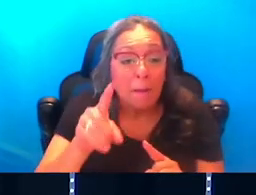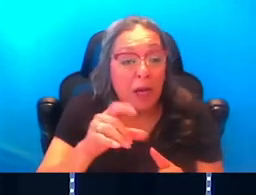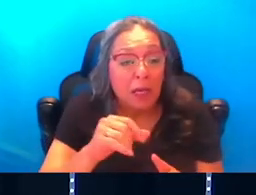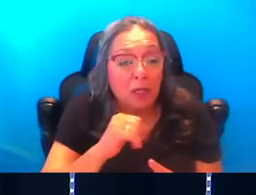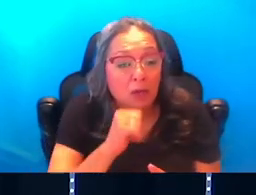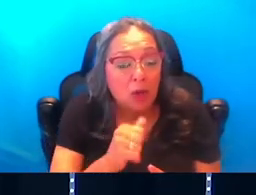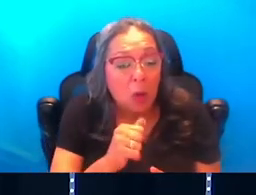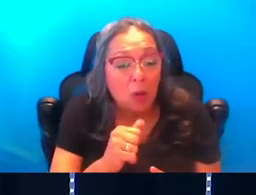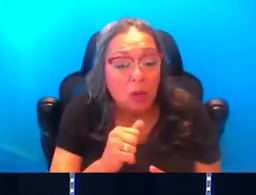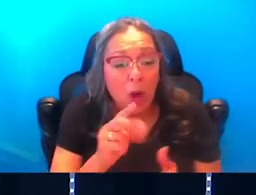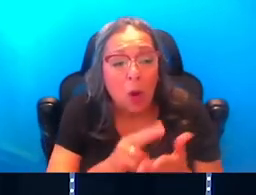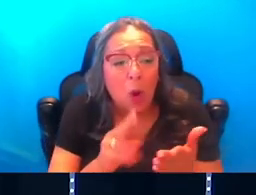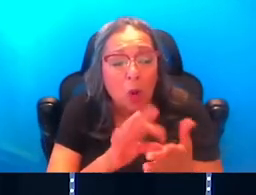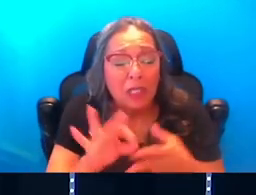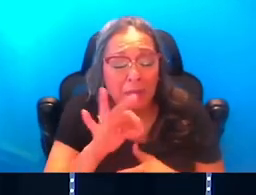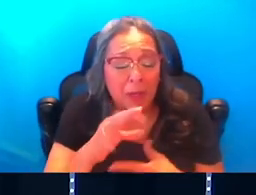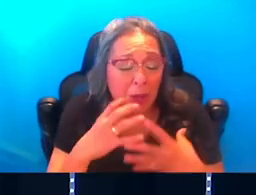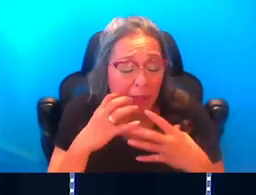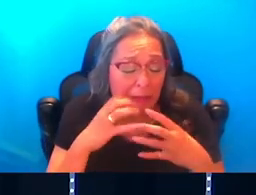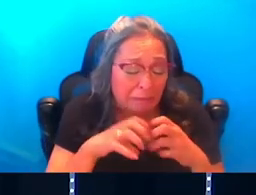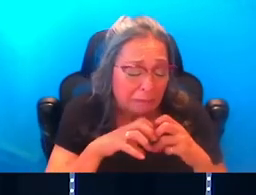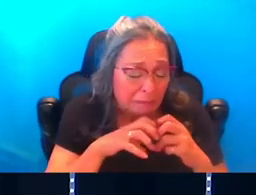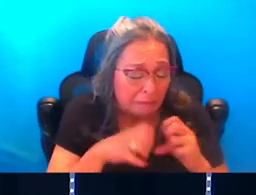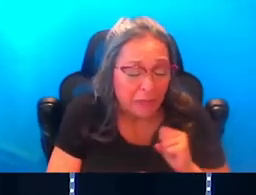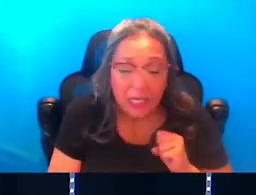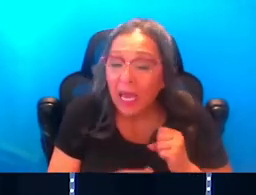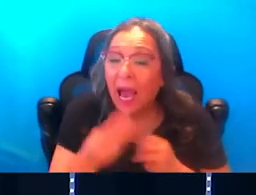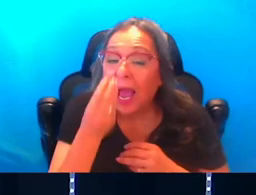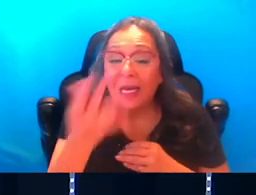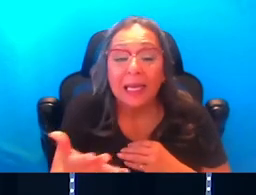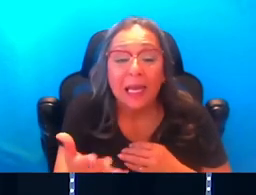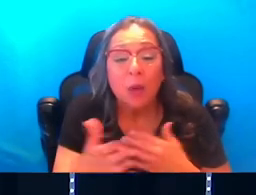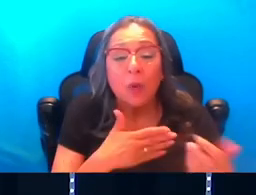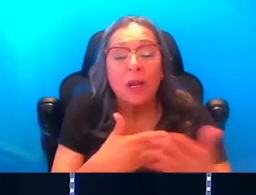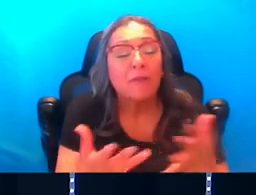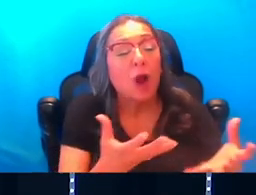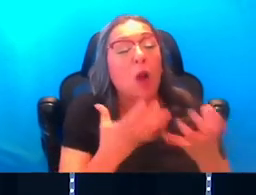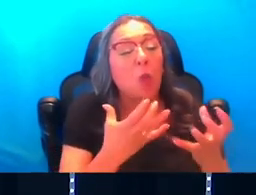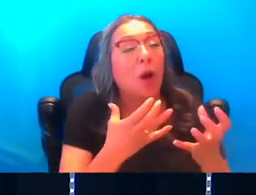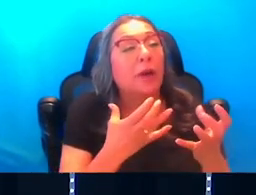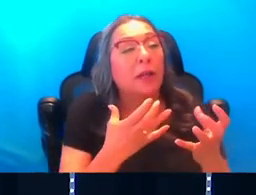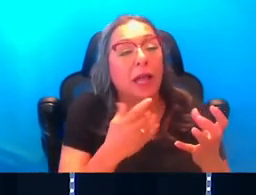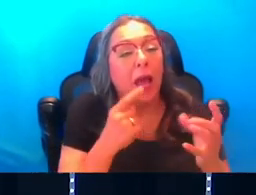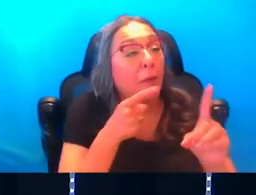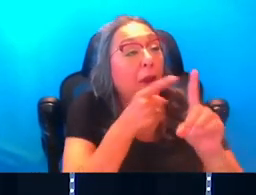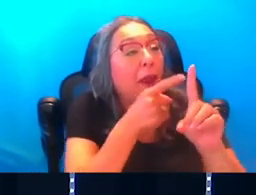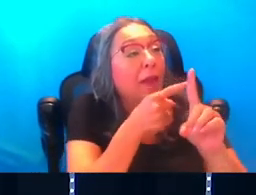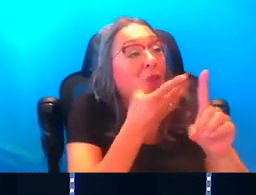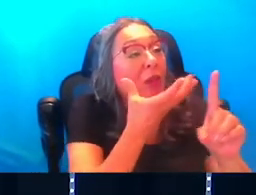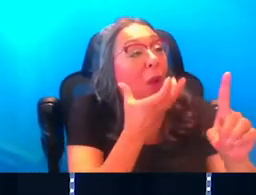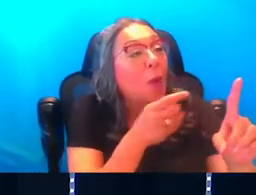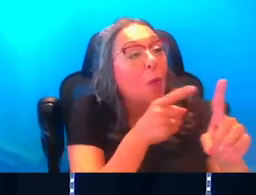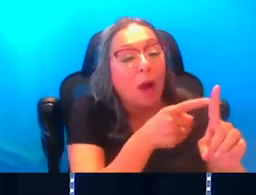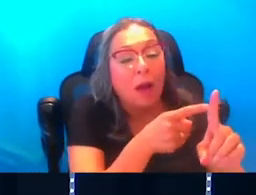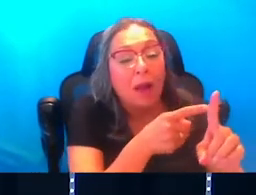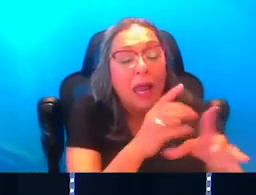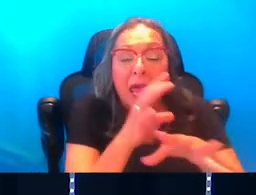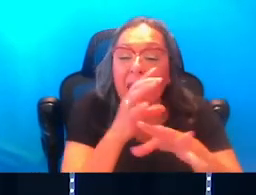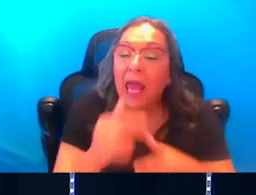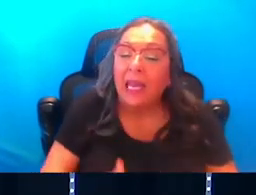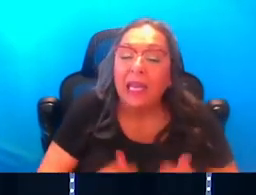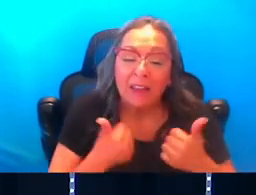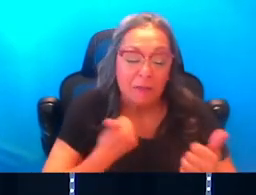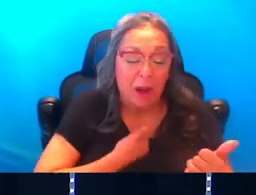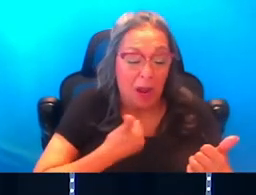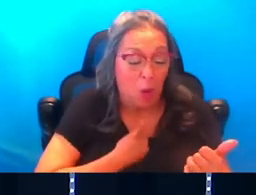care. I'd do whatever I wanted to do, whatever my agenda was. And I just got so used to living my own life and then showing up on